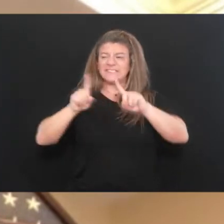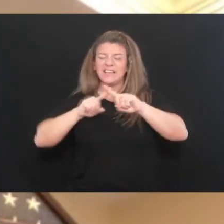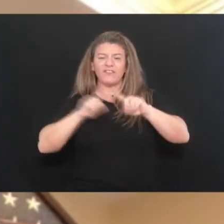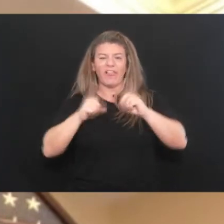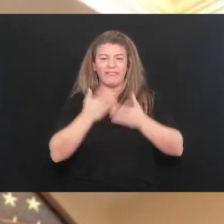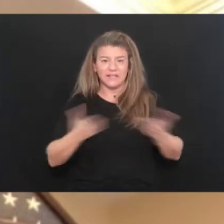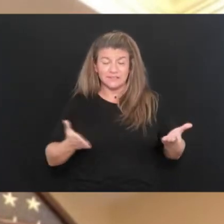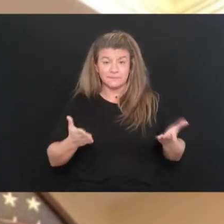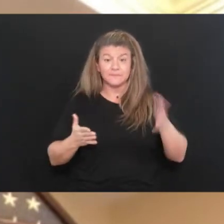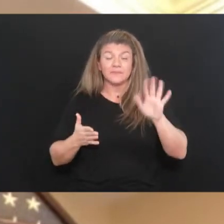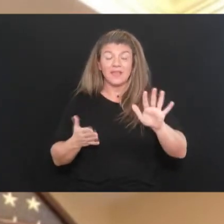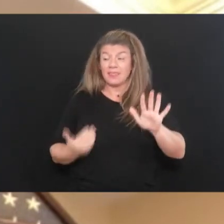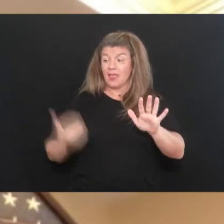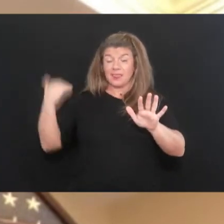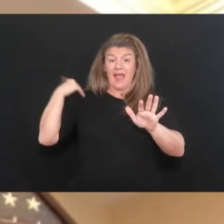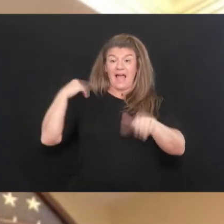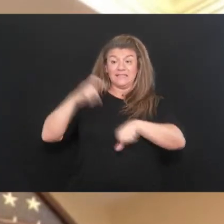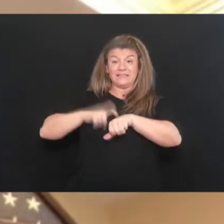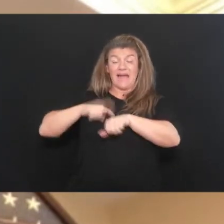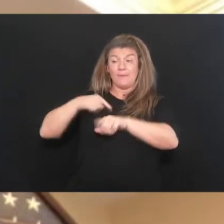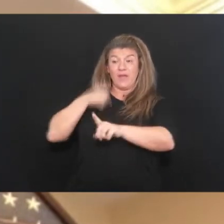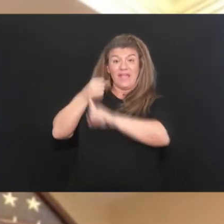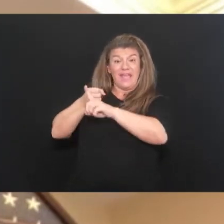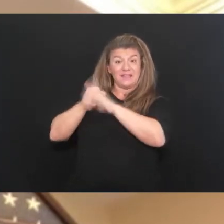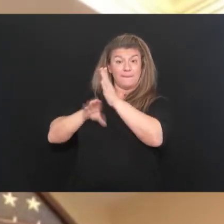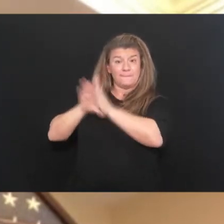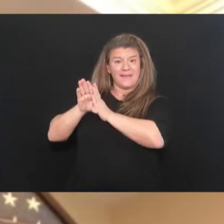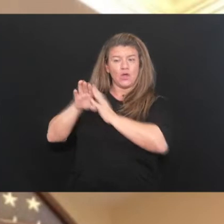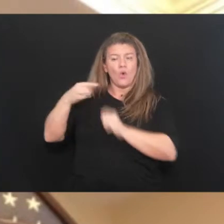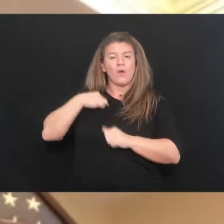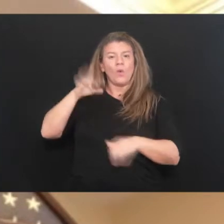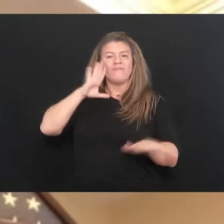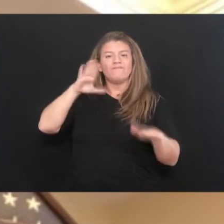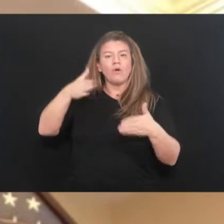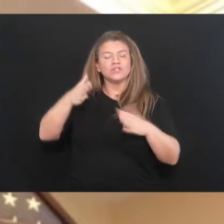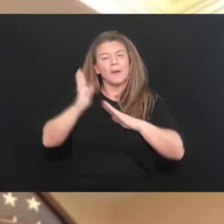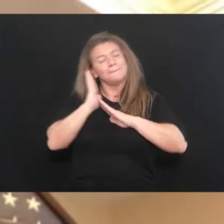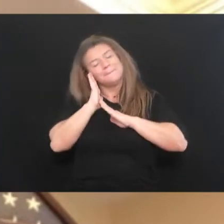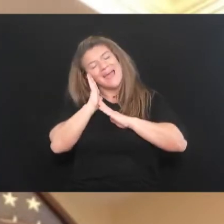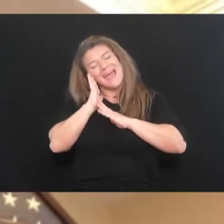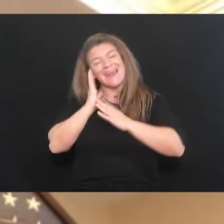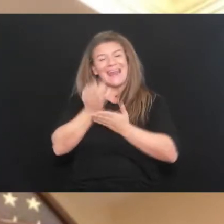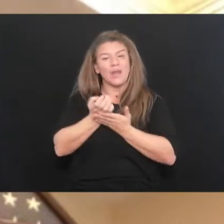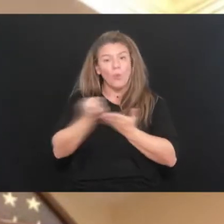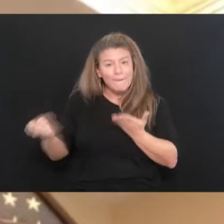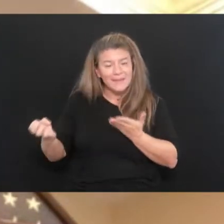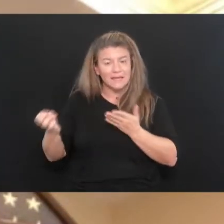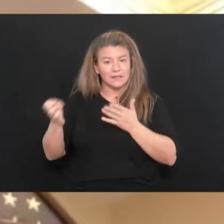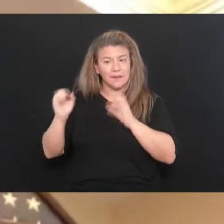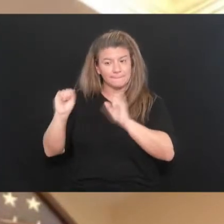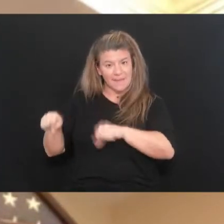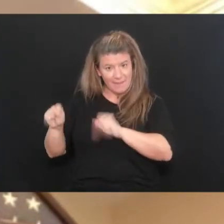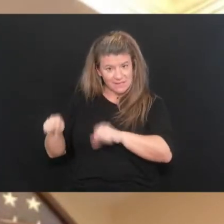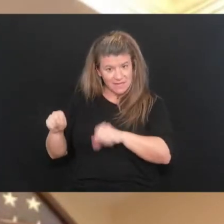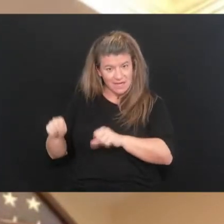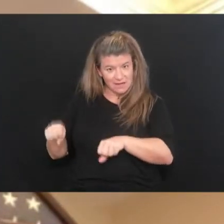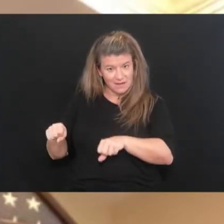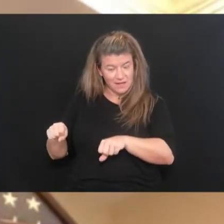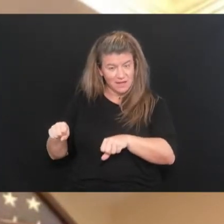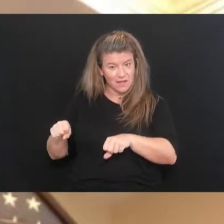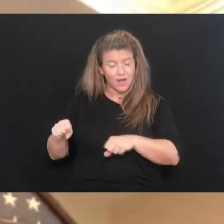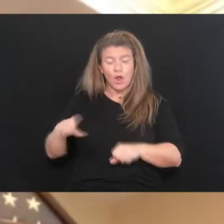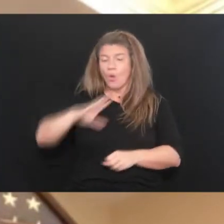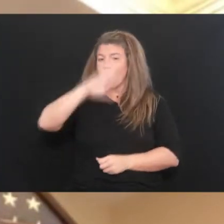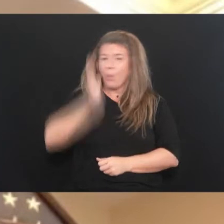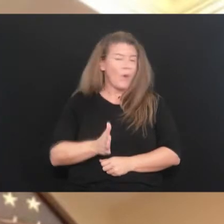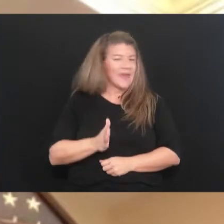In the last surge, we were more focused on bed capacity and equipment capacity, and we